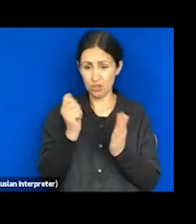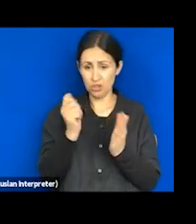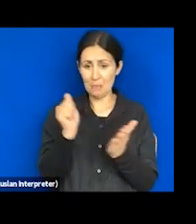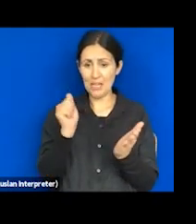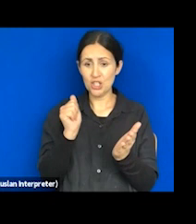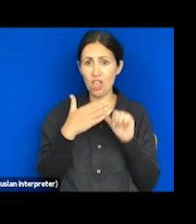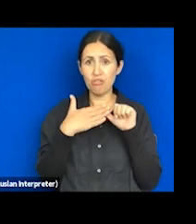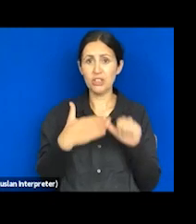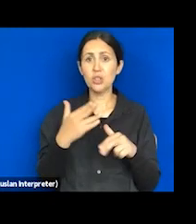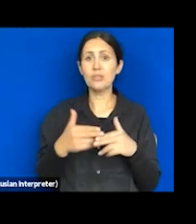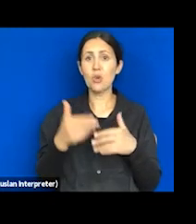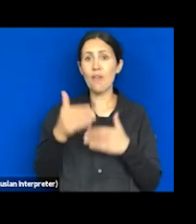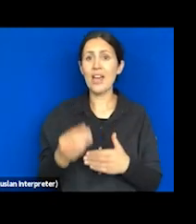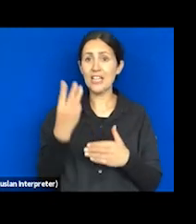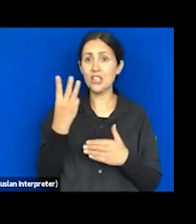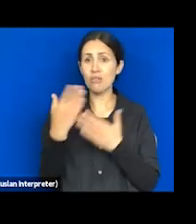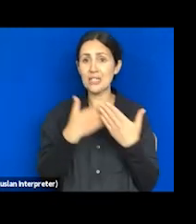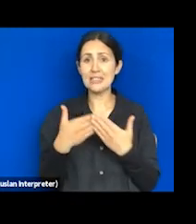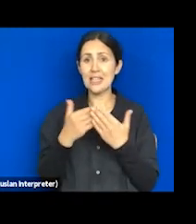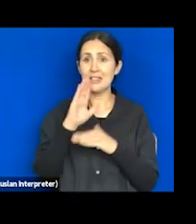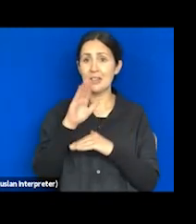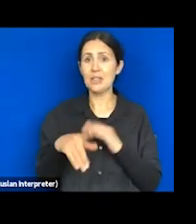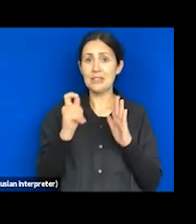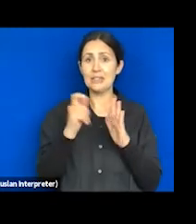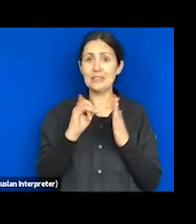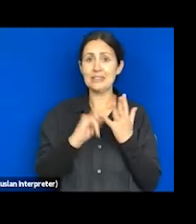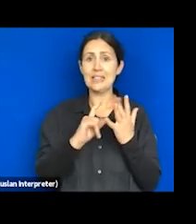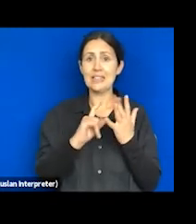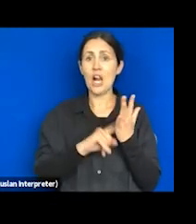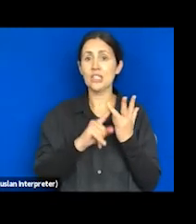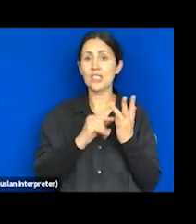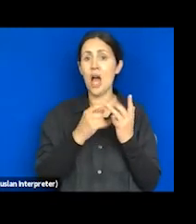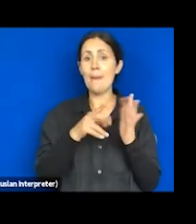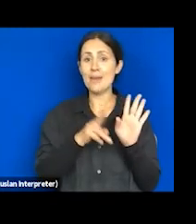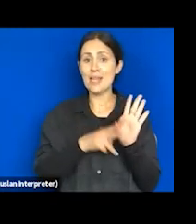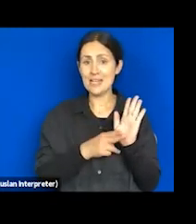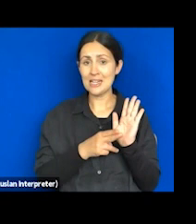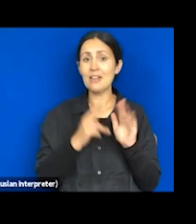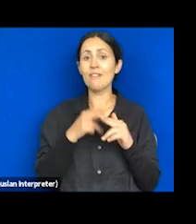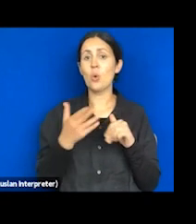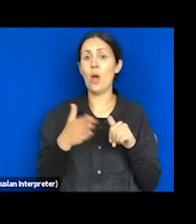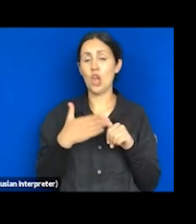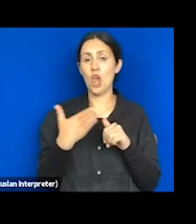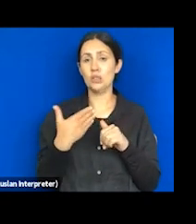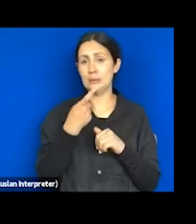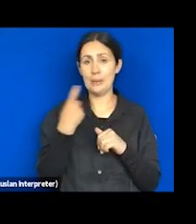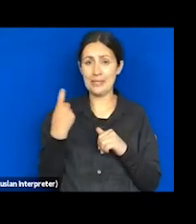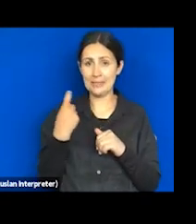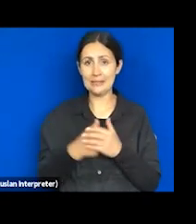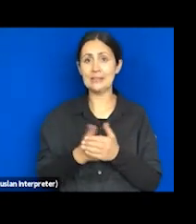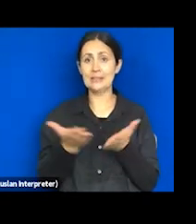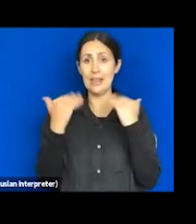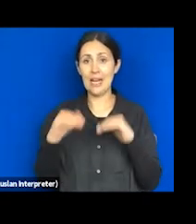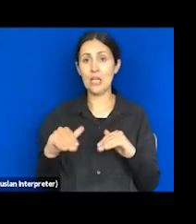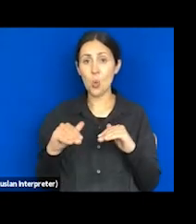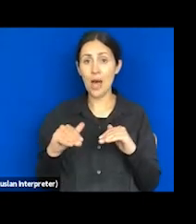phase 3 study for psilocybin psychotherapy for alcohol dependence. There's a group in Wisconsin that